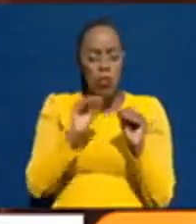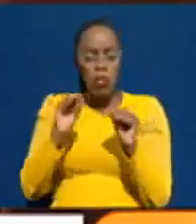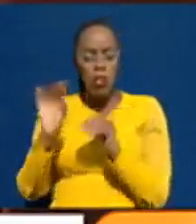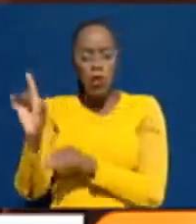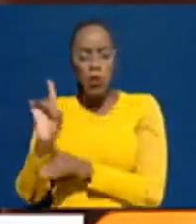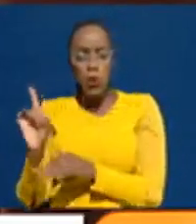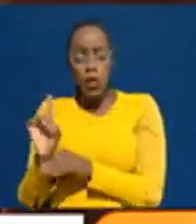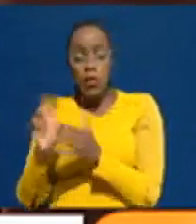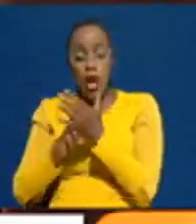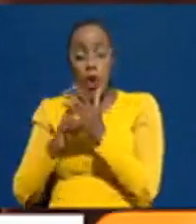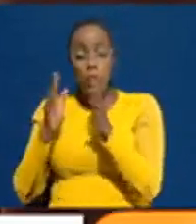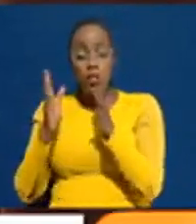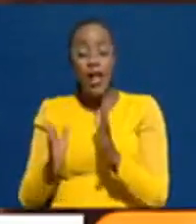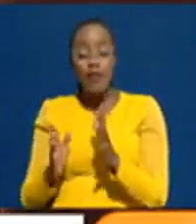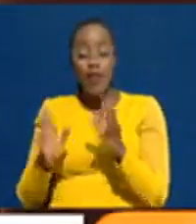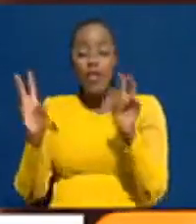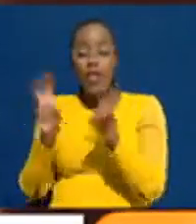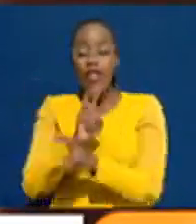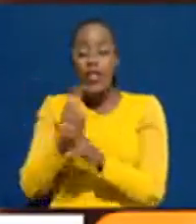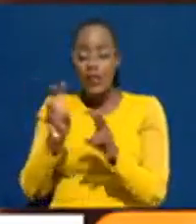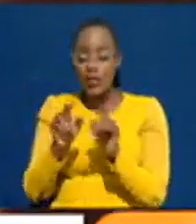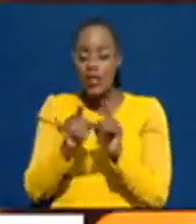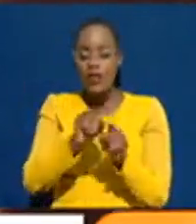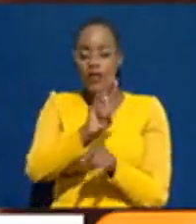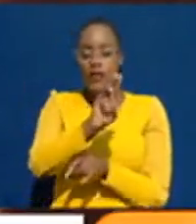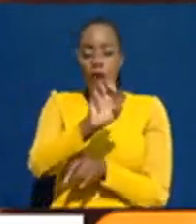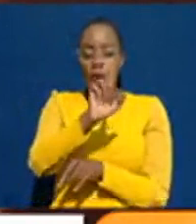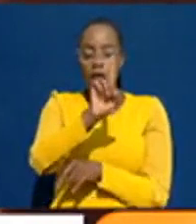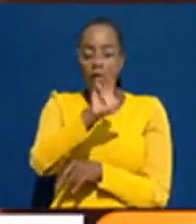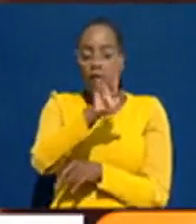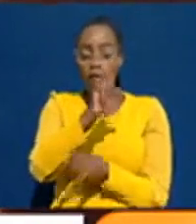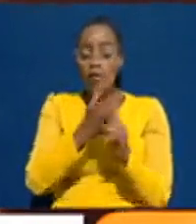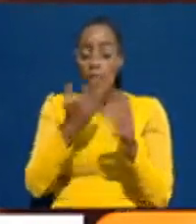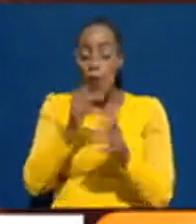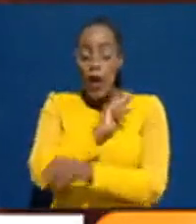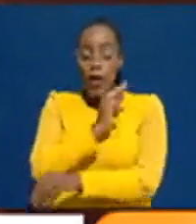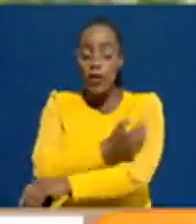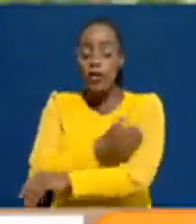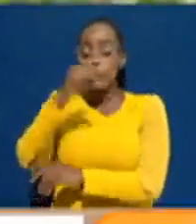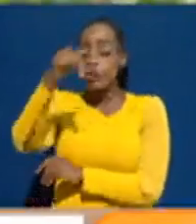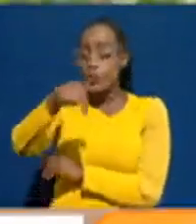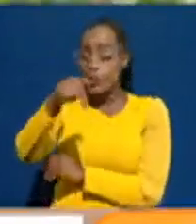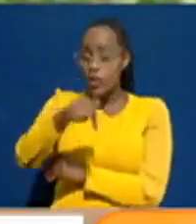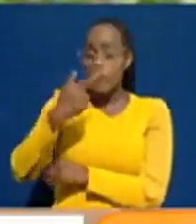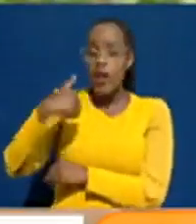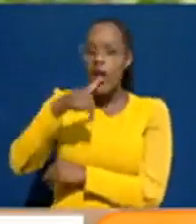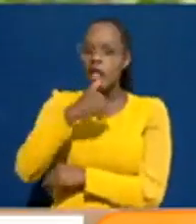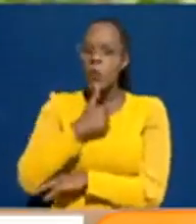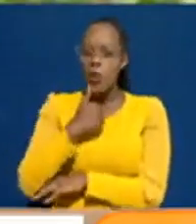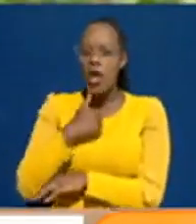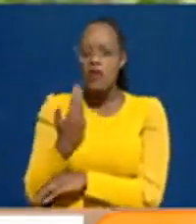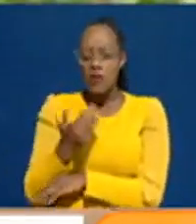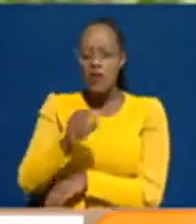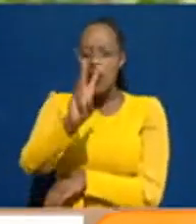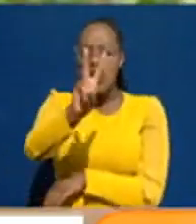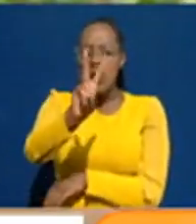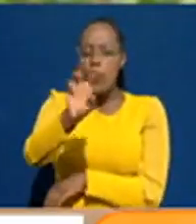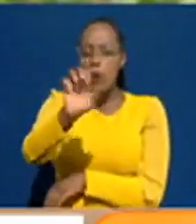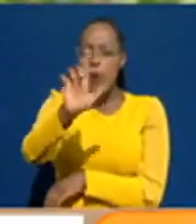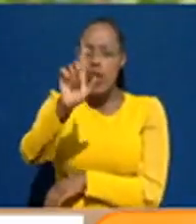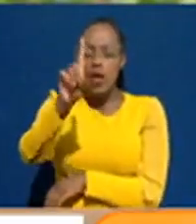the contractor had to get welders all the way from Nigeria. And today, we have welders who